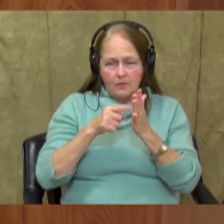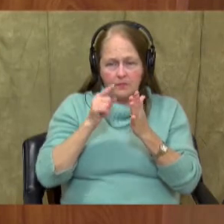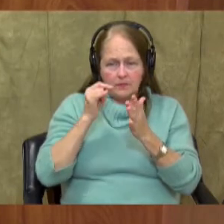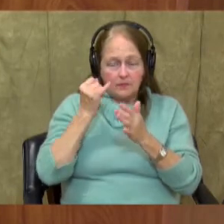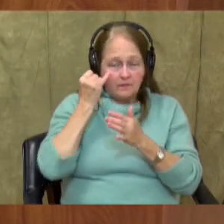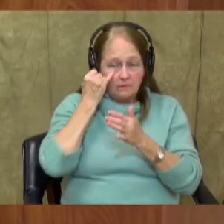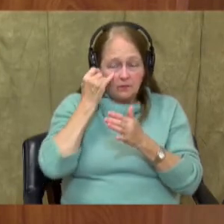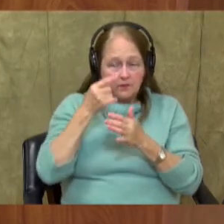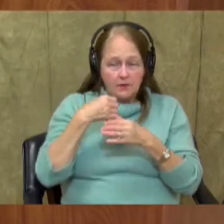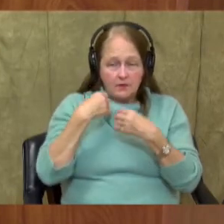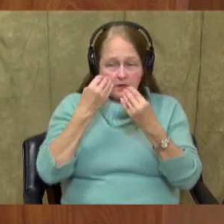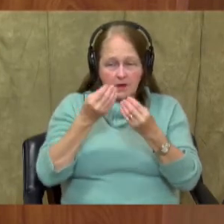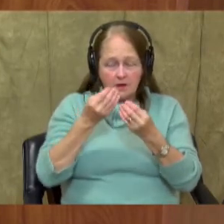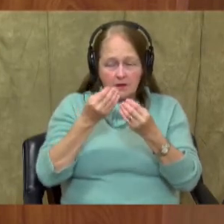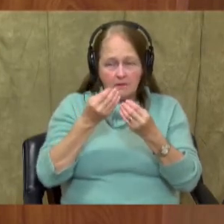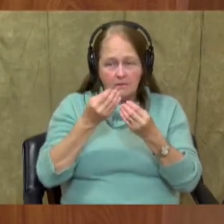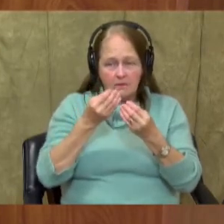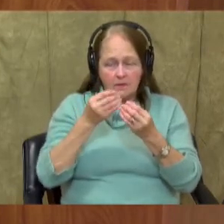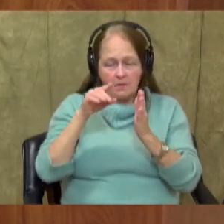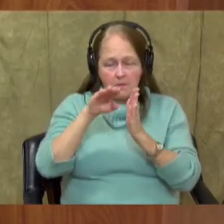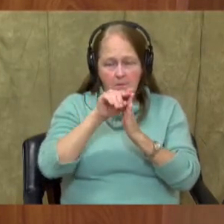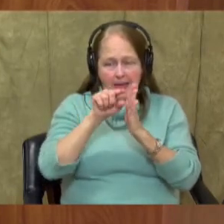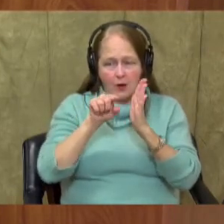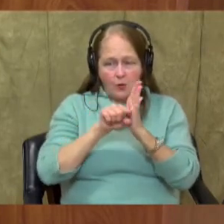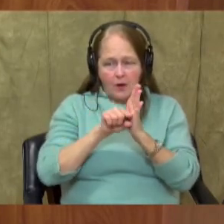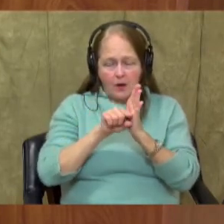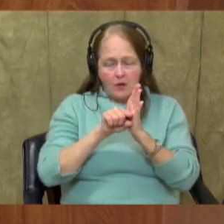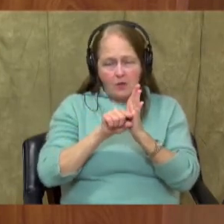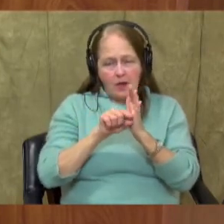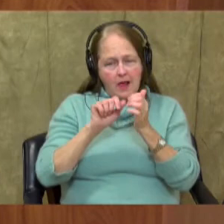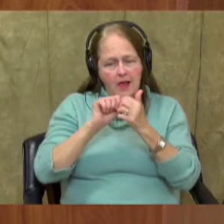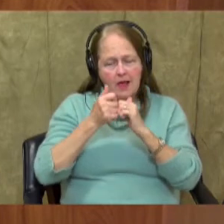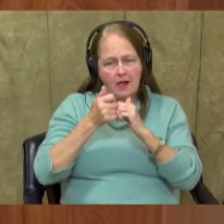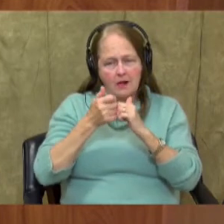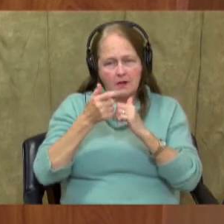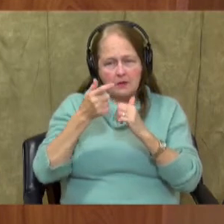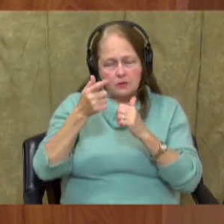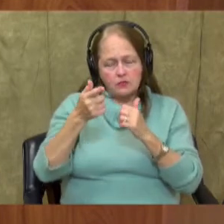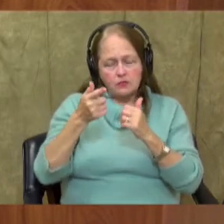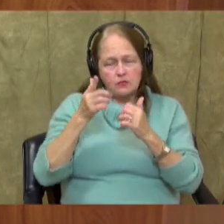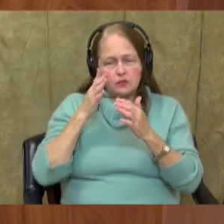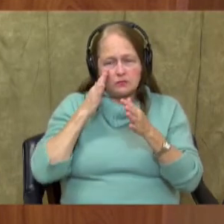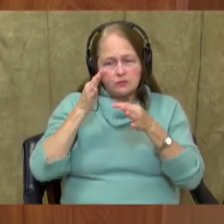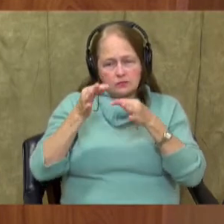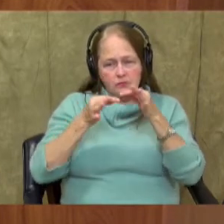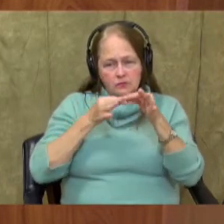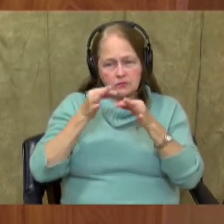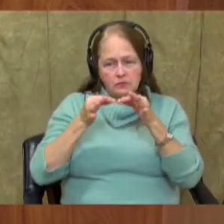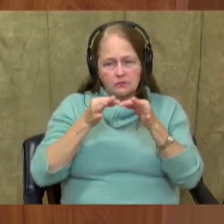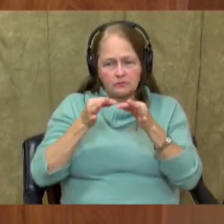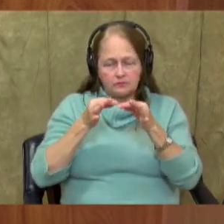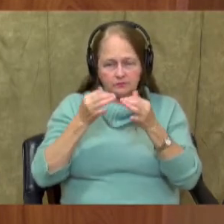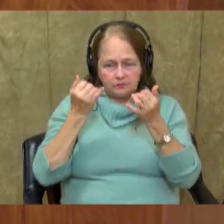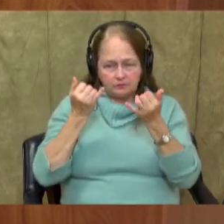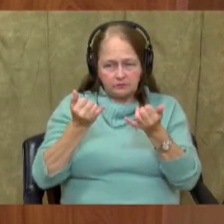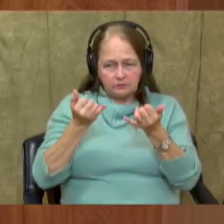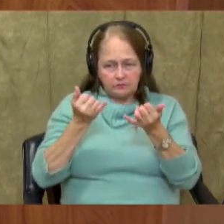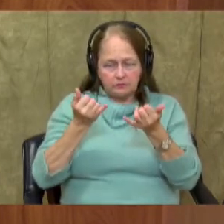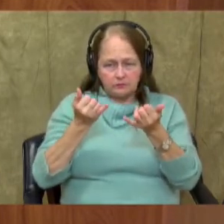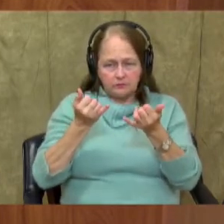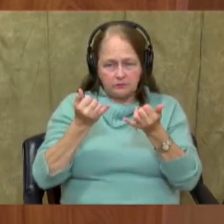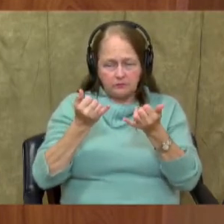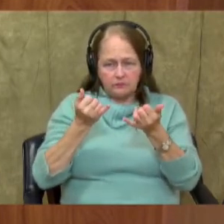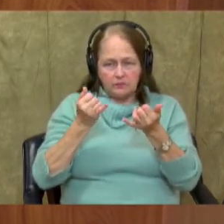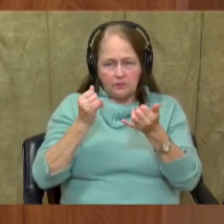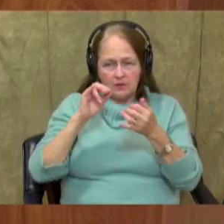If you said to give a background of how she became an aviator, you would be correct. Now, we're going to look